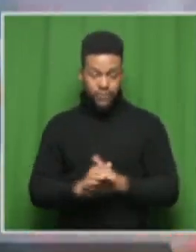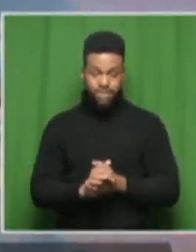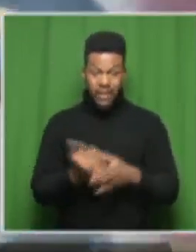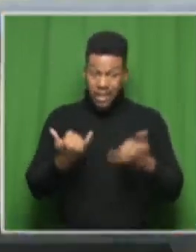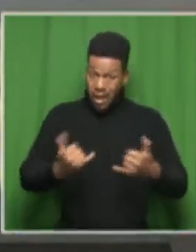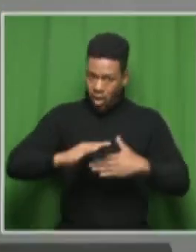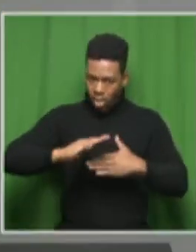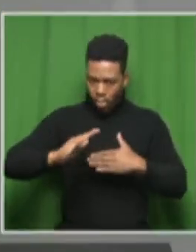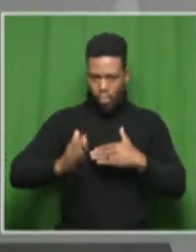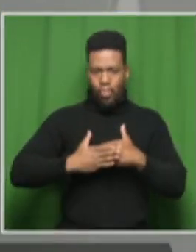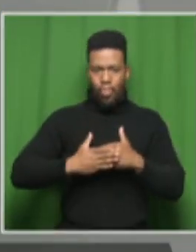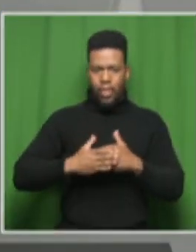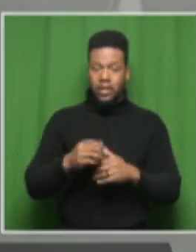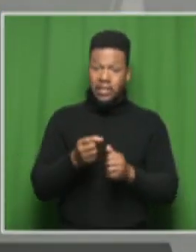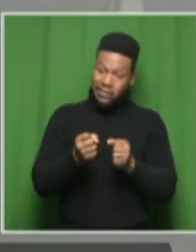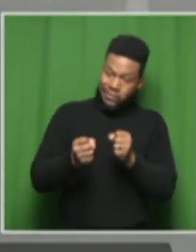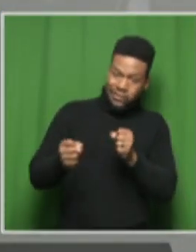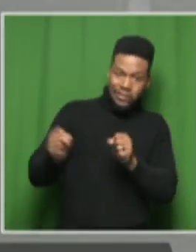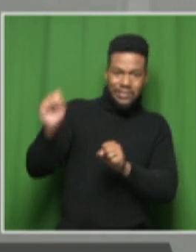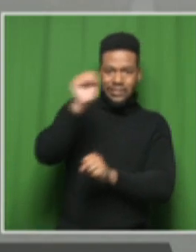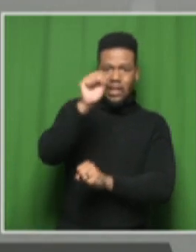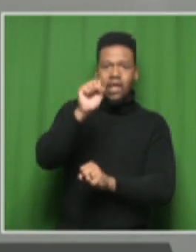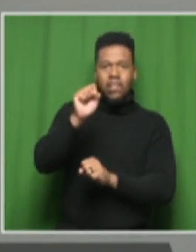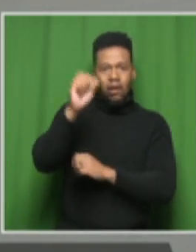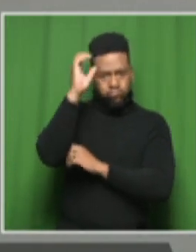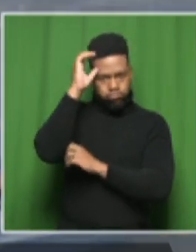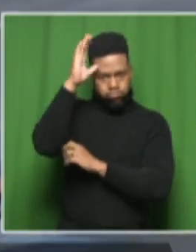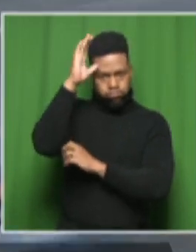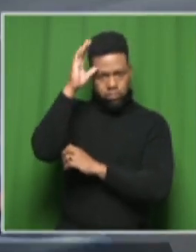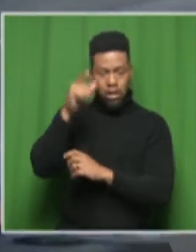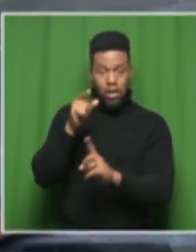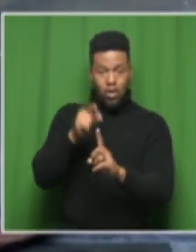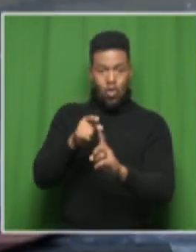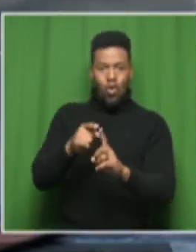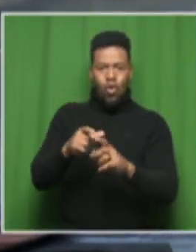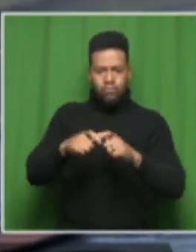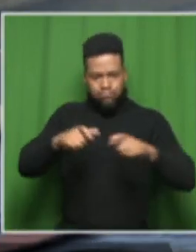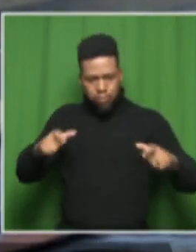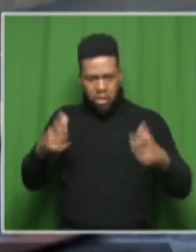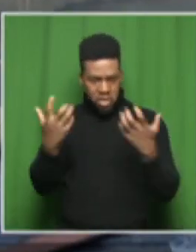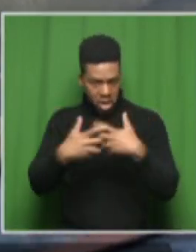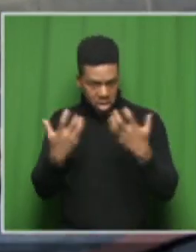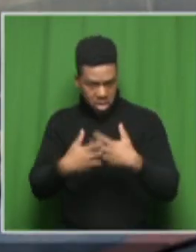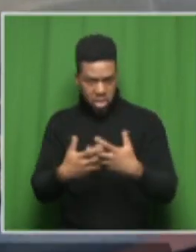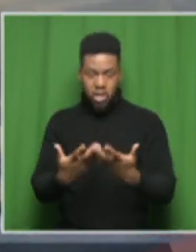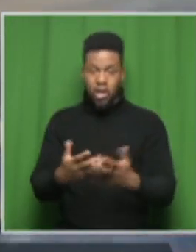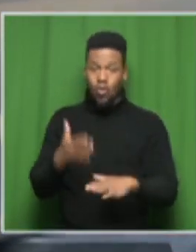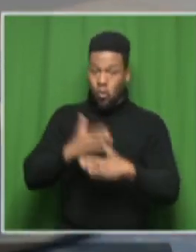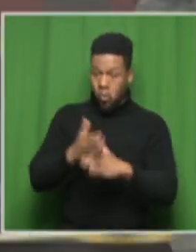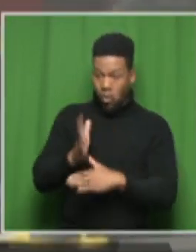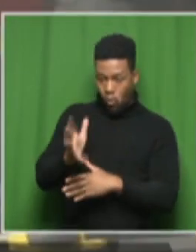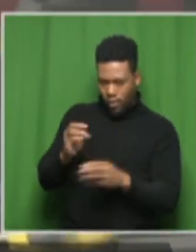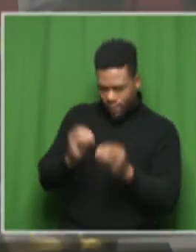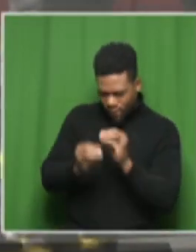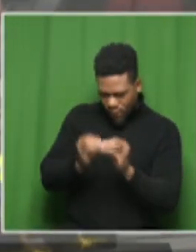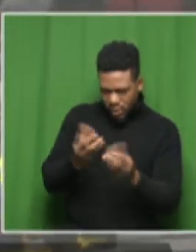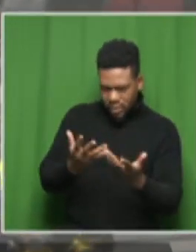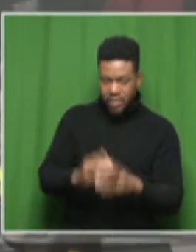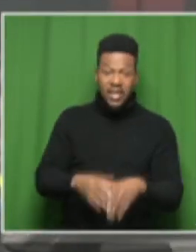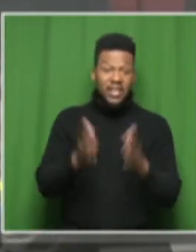senior bridge specialist was appointed to help with the rehabilitation work. About 10 million rand will be spent on the